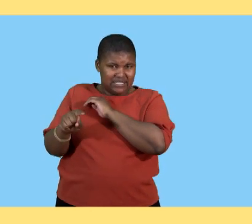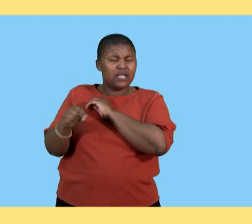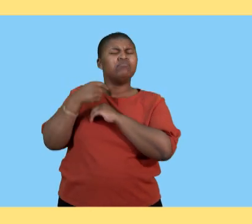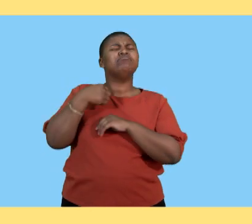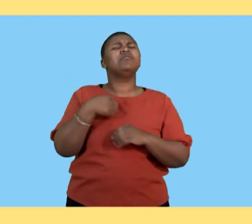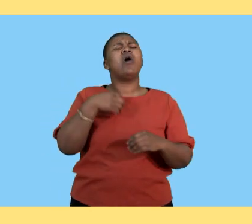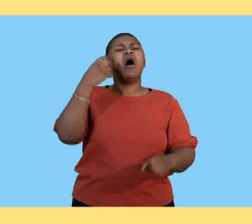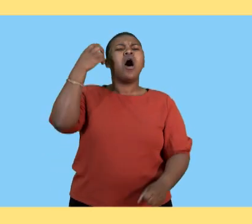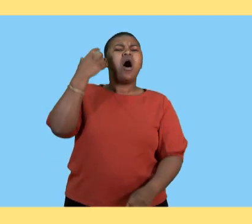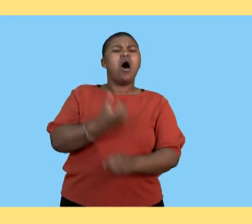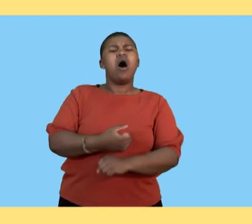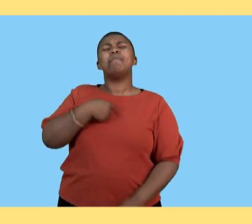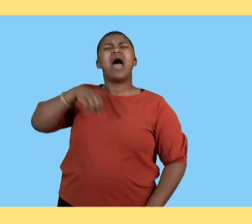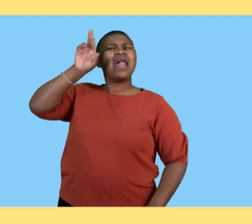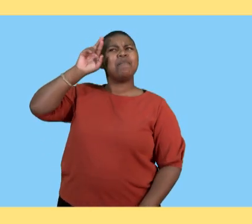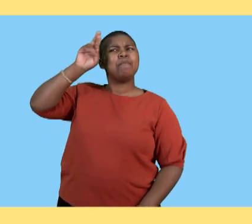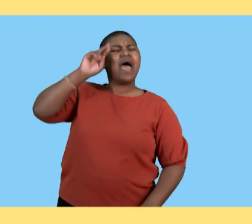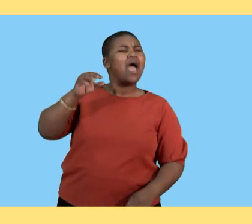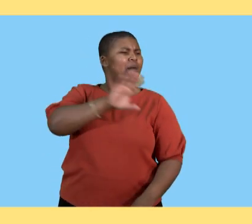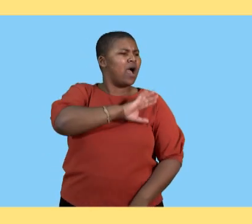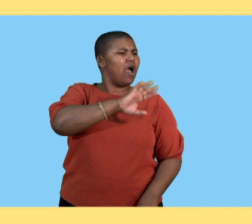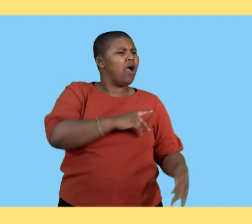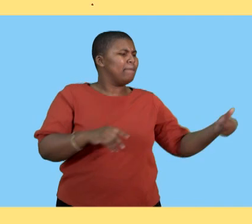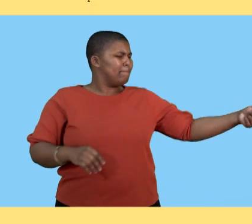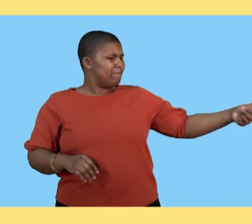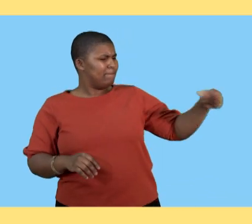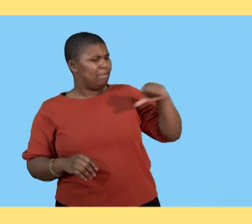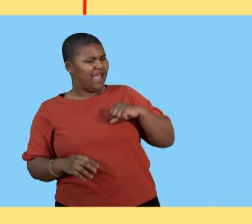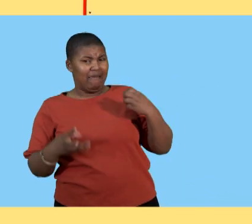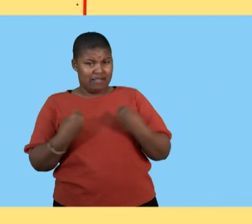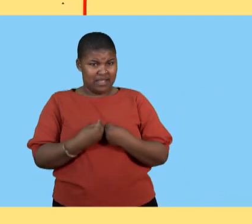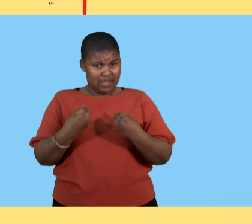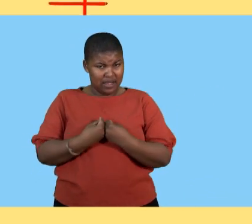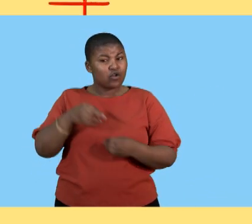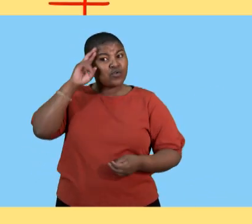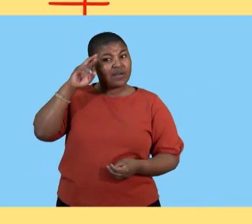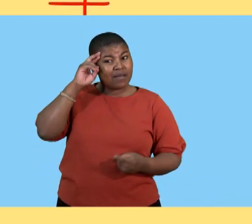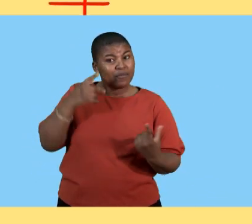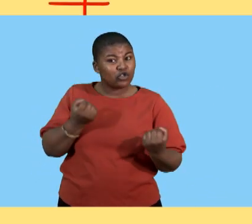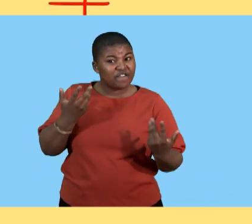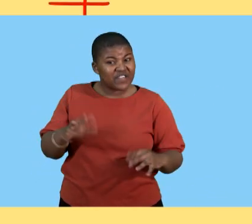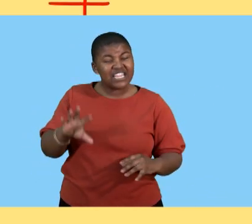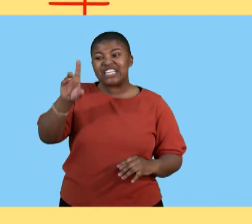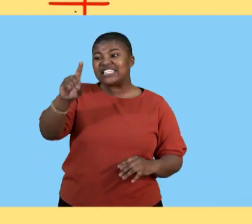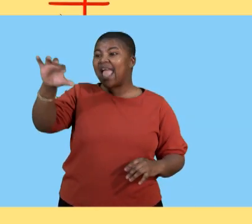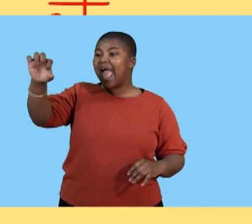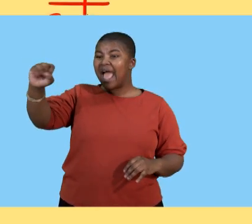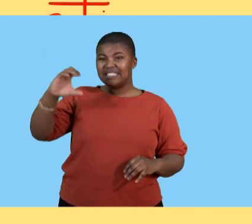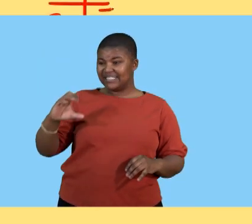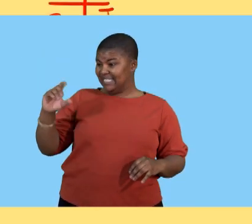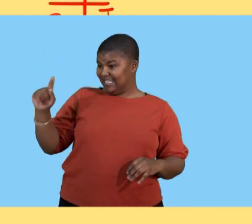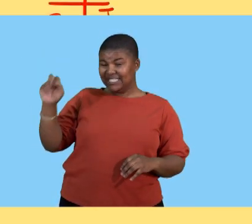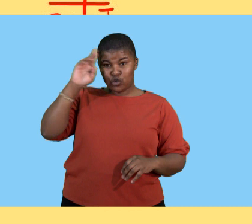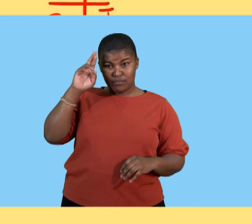then I remember that I have a dissatisfied customer, which has returned goods. If I remind you again, we did the